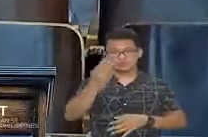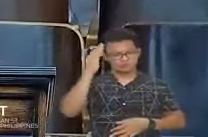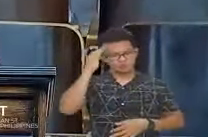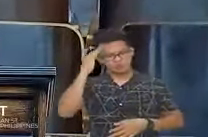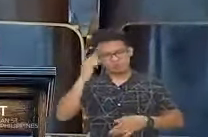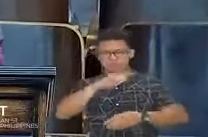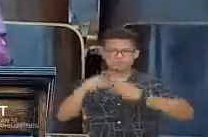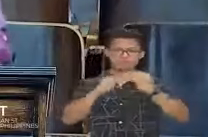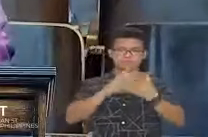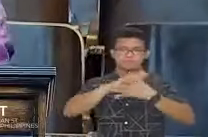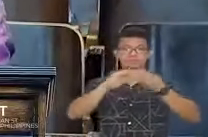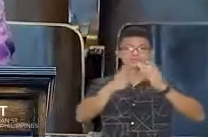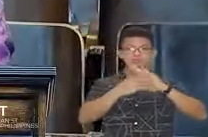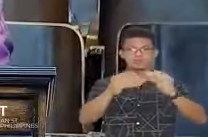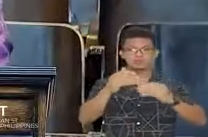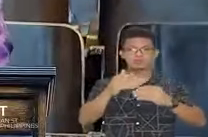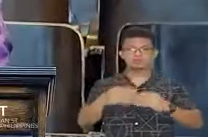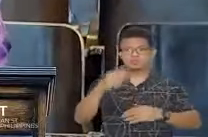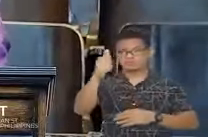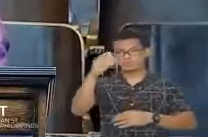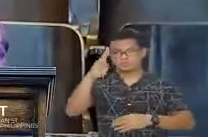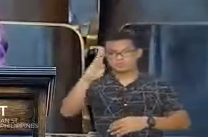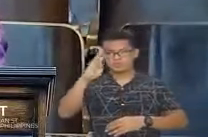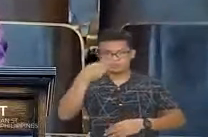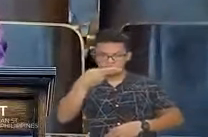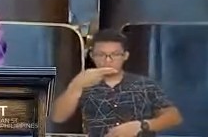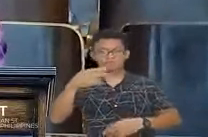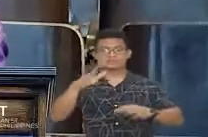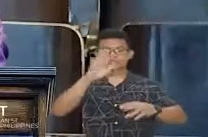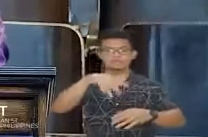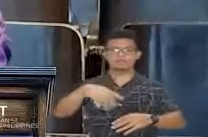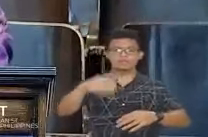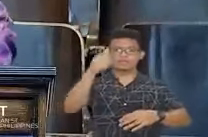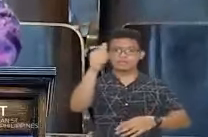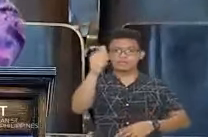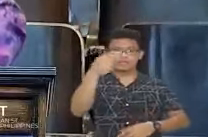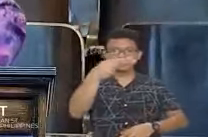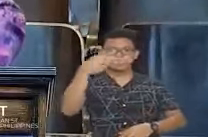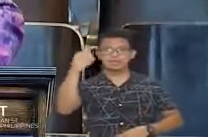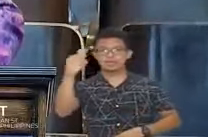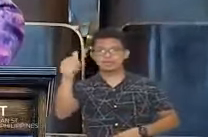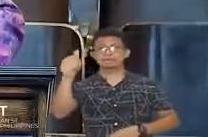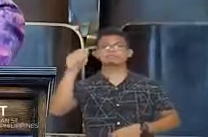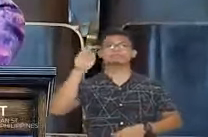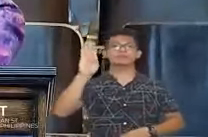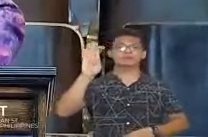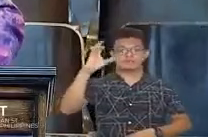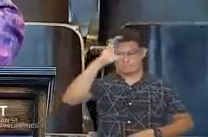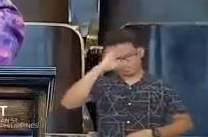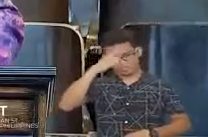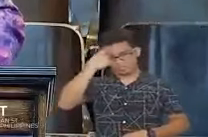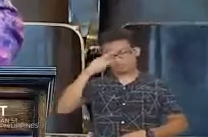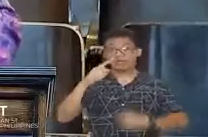if you think about this story, Ahab was looking for an answer to his problem.